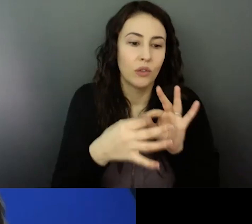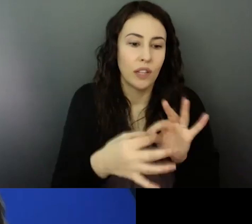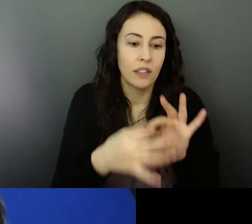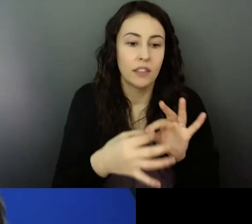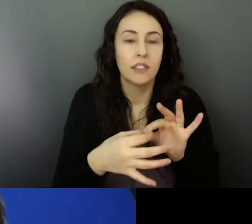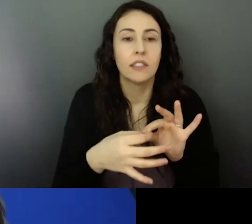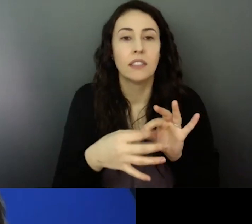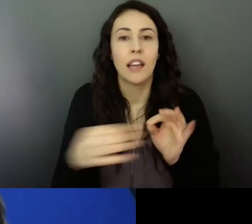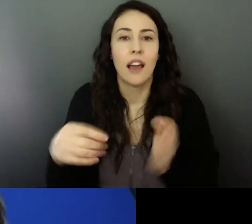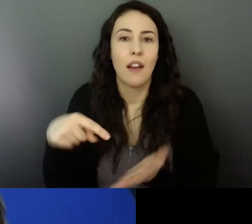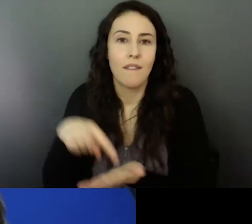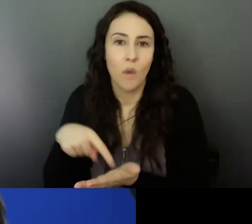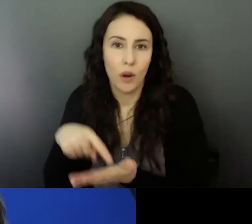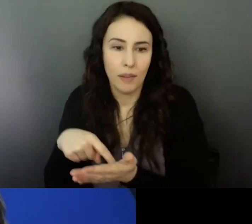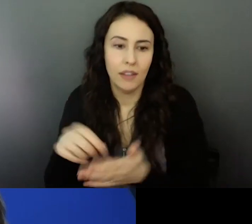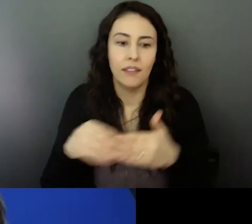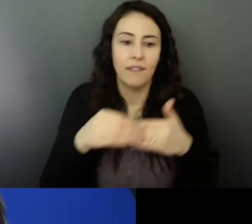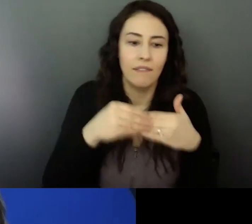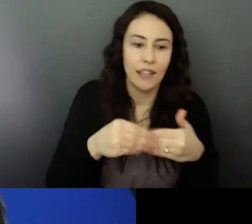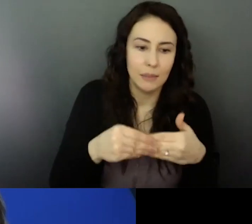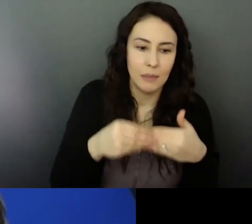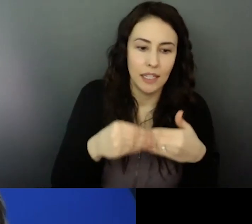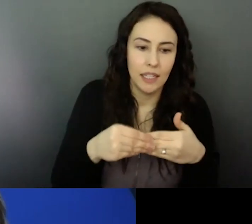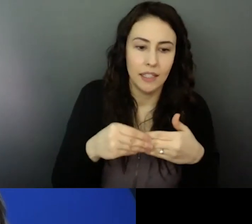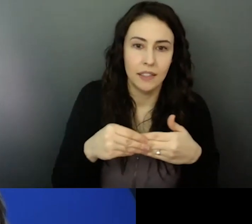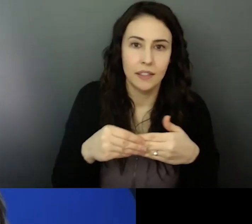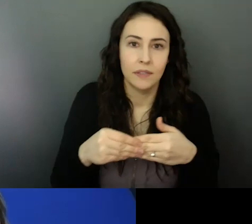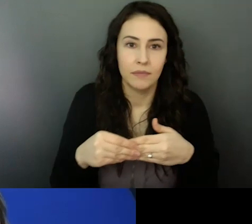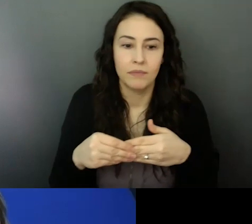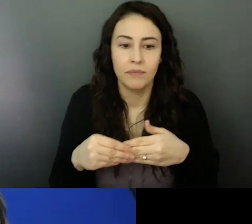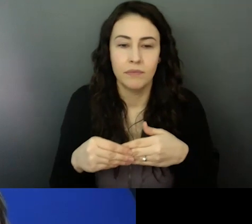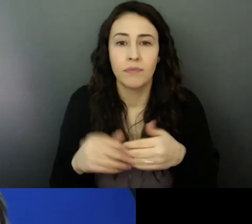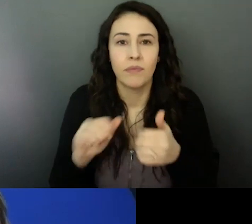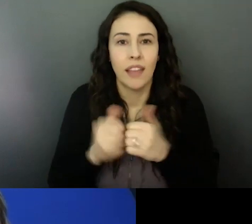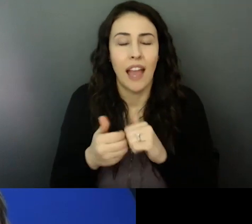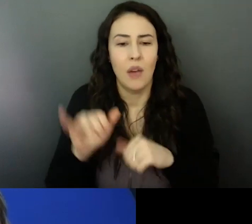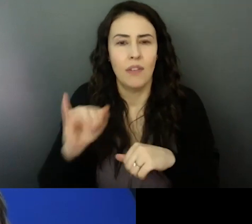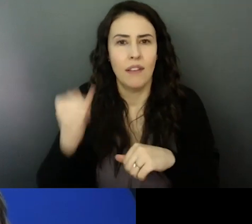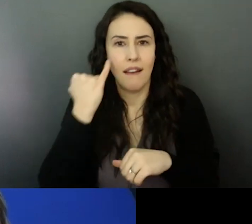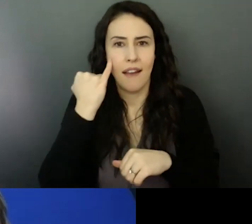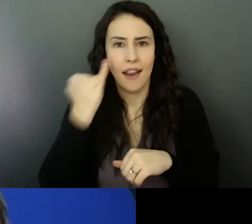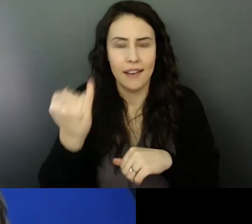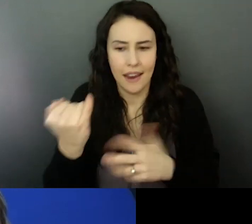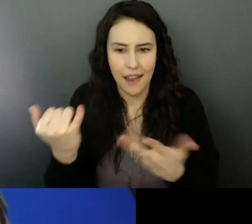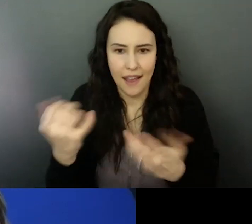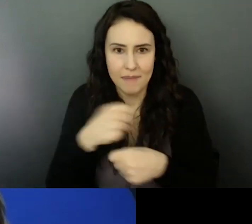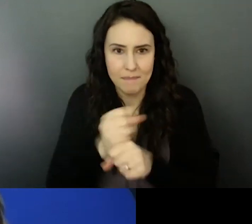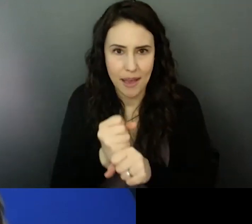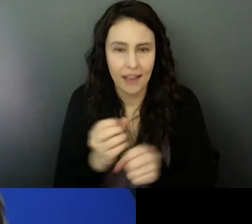affordability. So how do we take all those sort of lofty ideas, right, and make it practical and